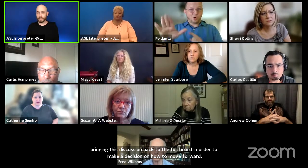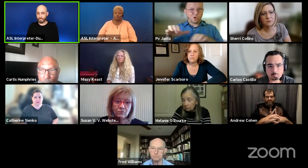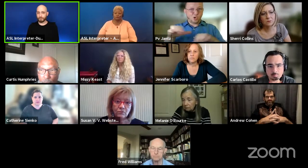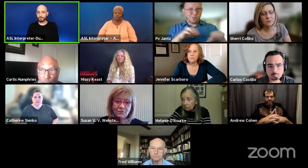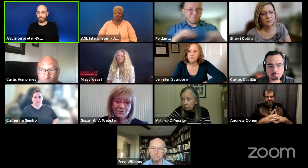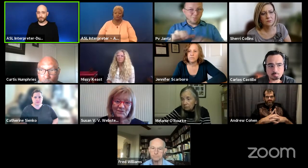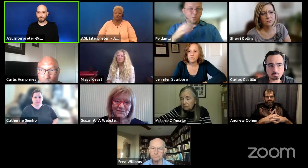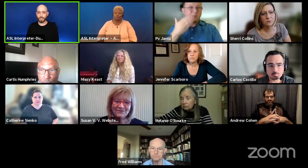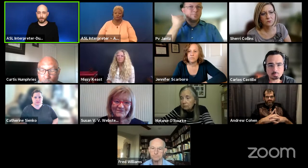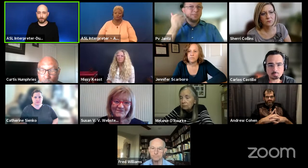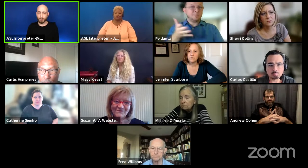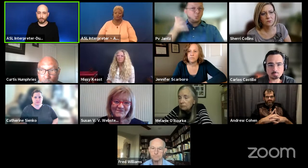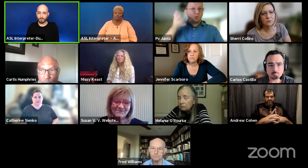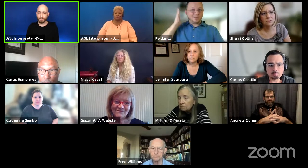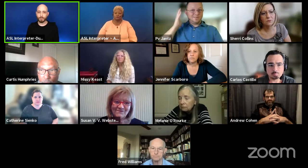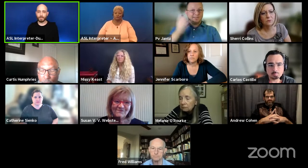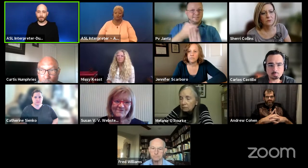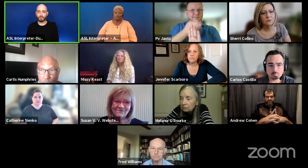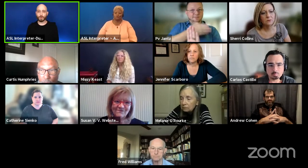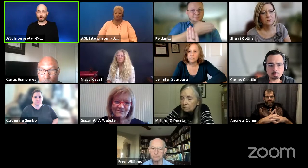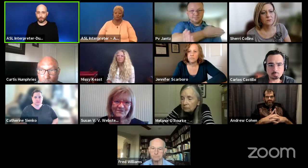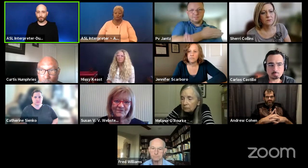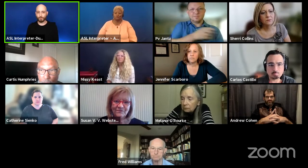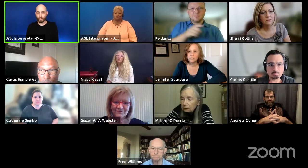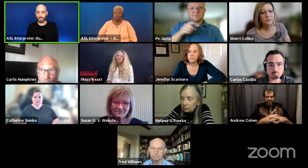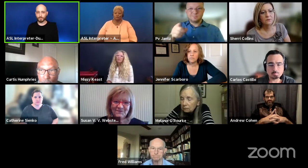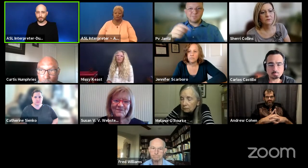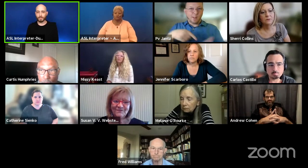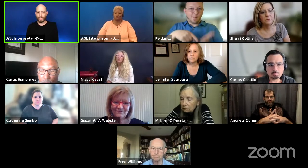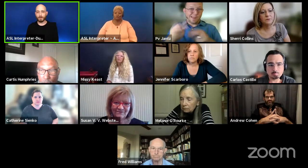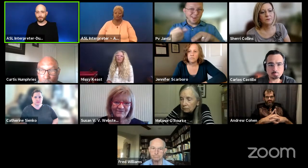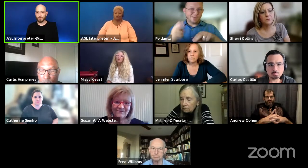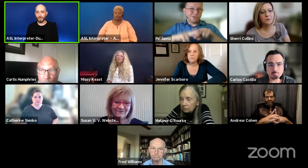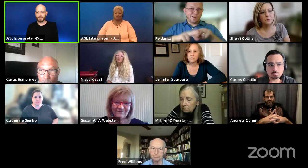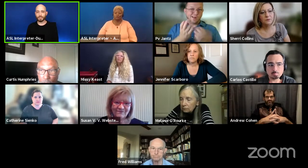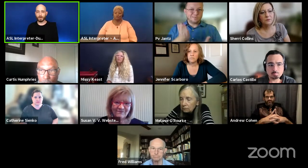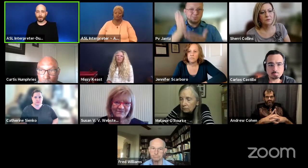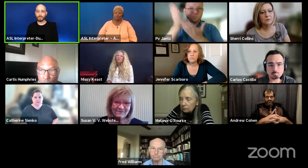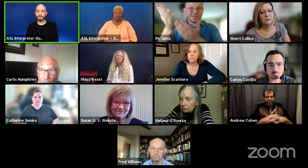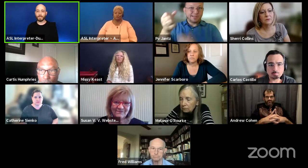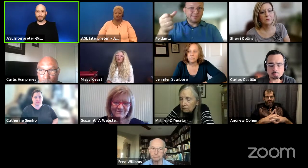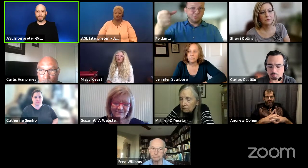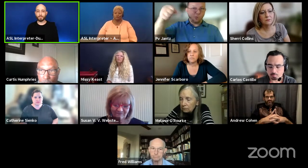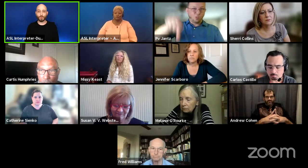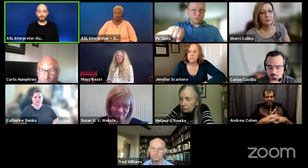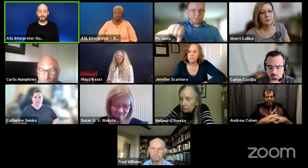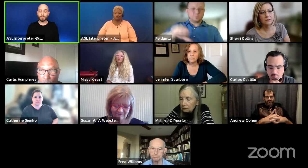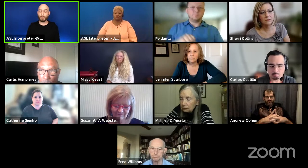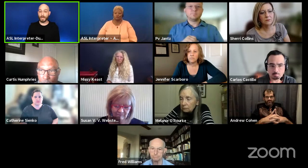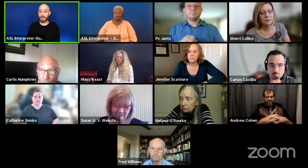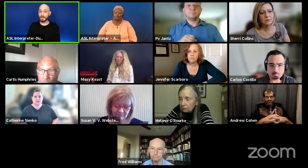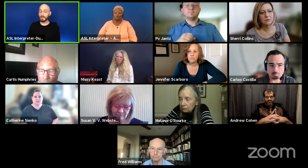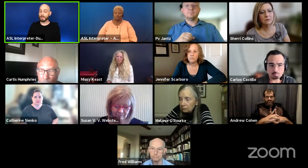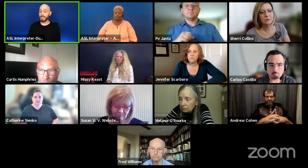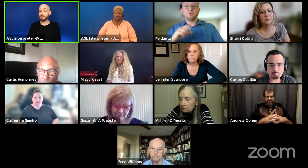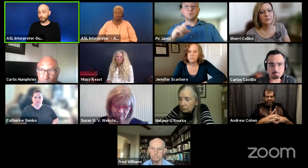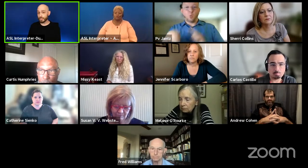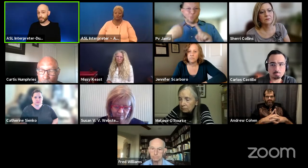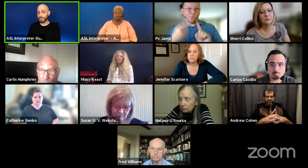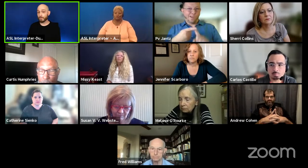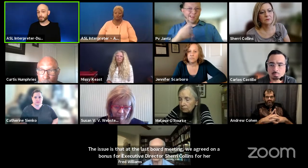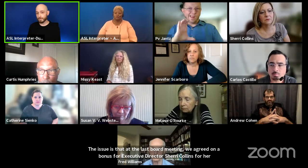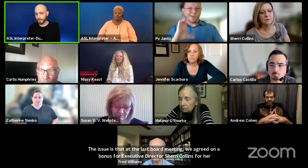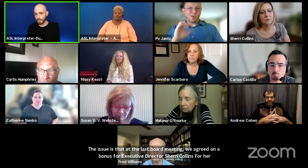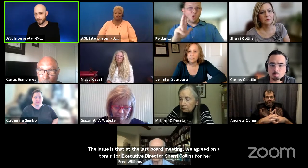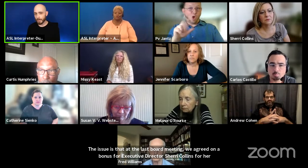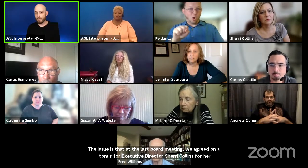for Executive Director Sherry Collins for her performance, and also based on the previous pay